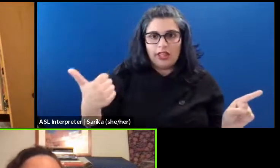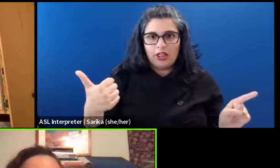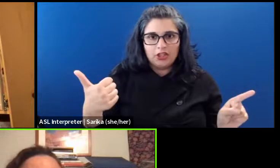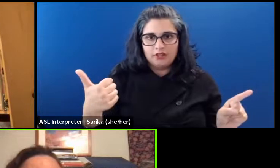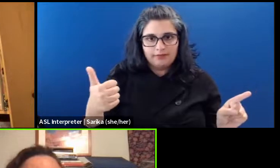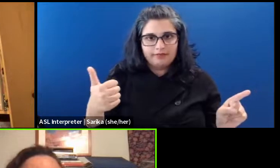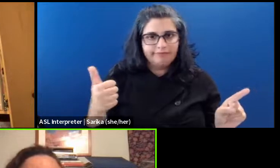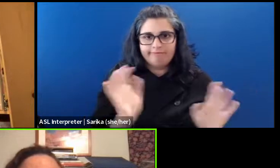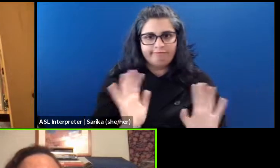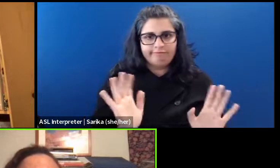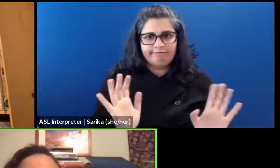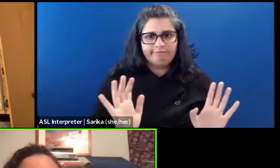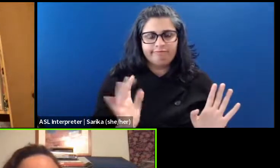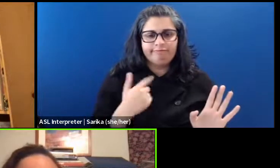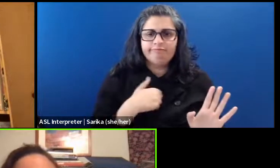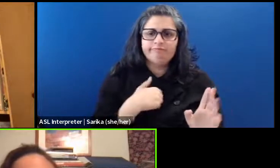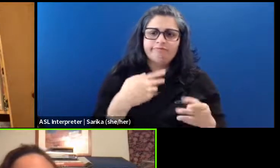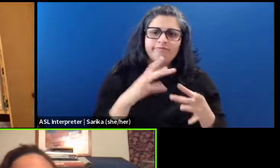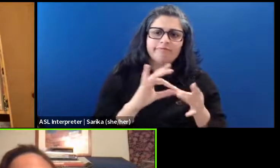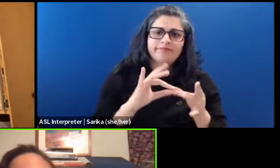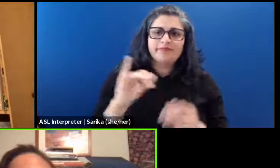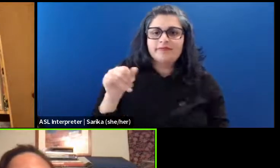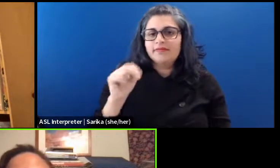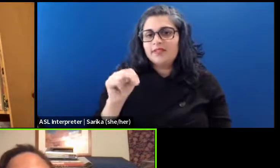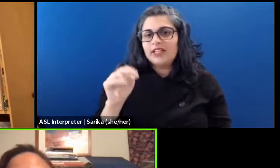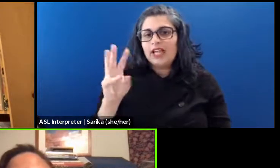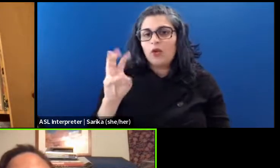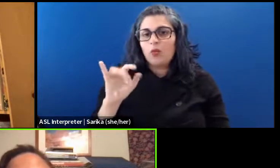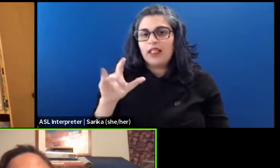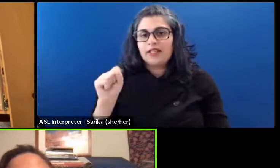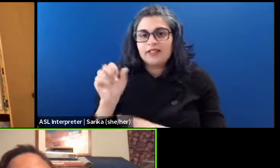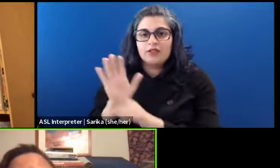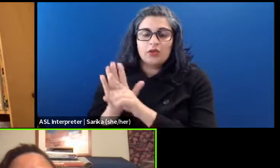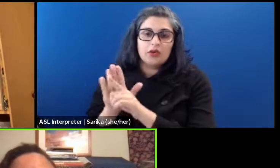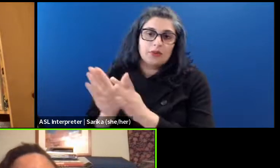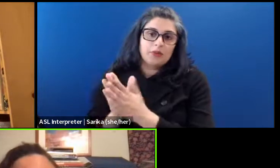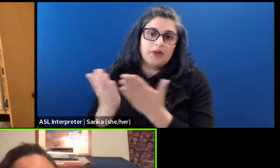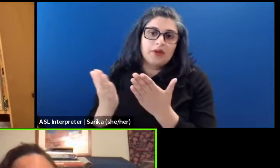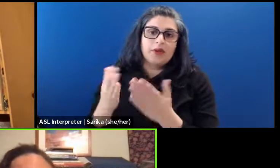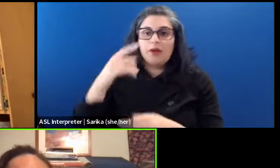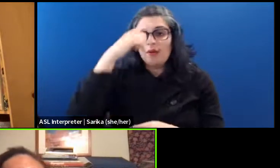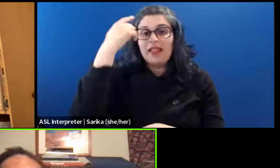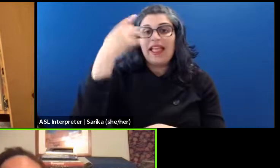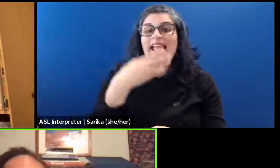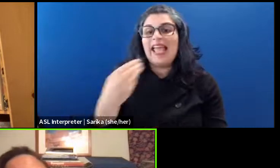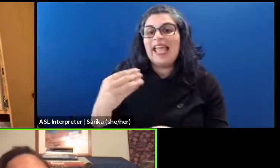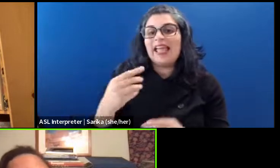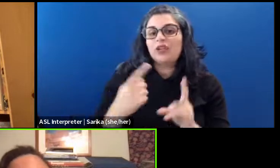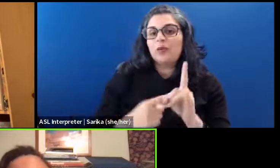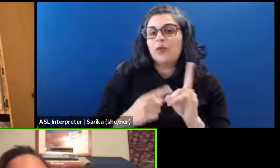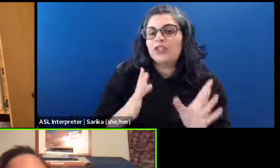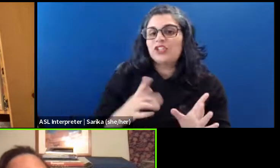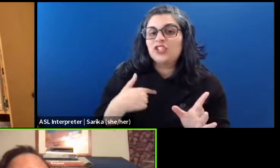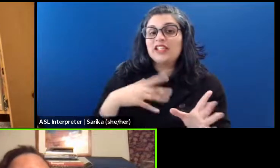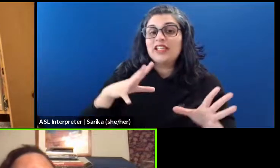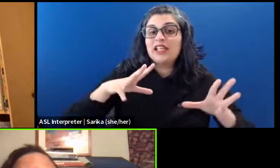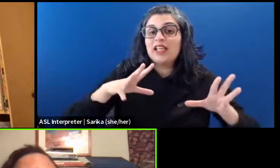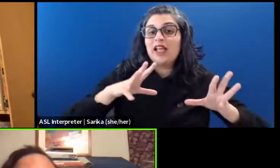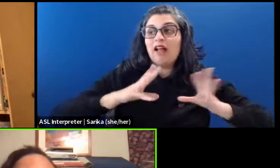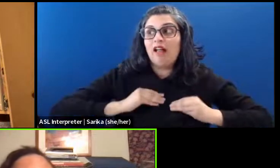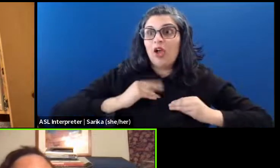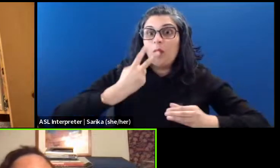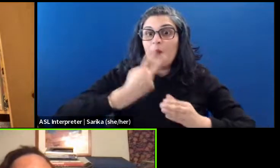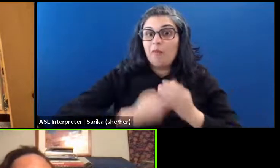well, right? I mean, we mentioned Jan Willis's memoir, Black and Buddhist. She claims them both. And